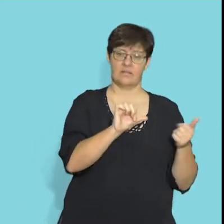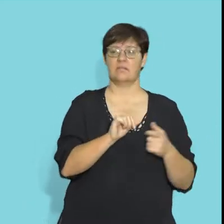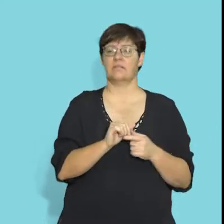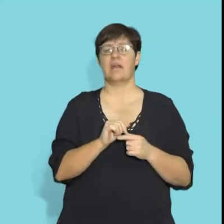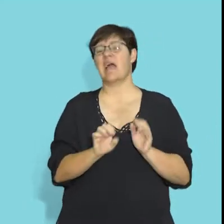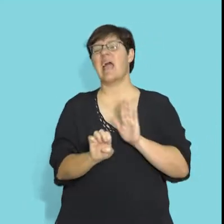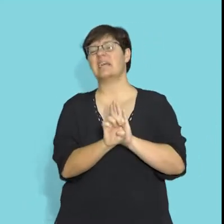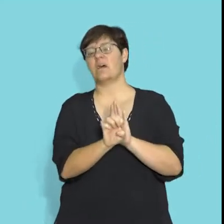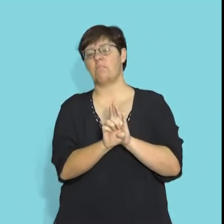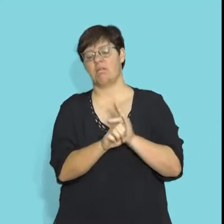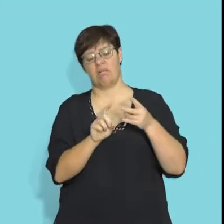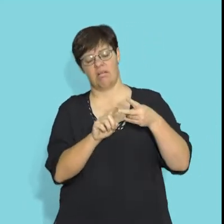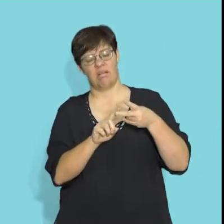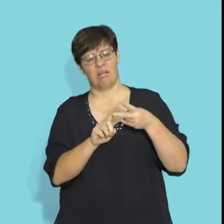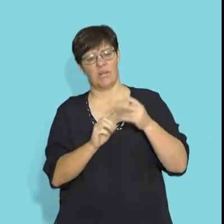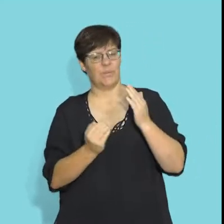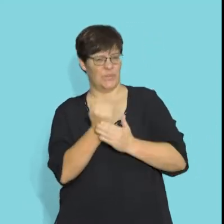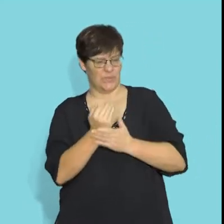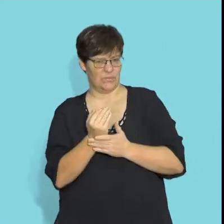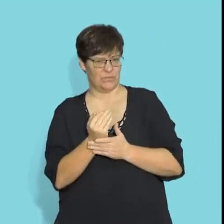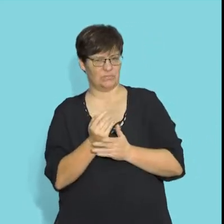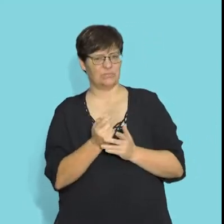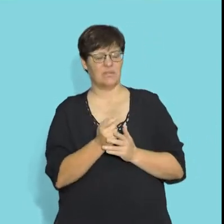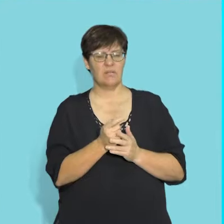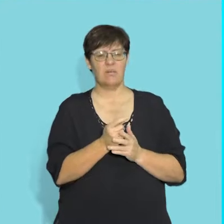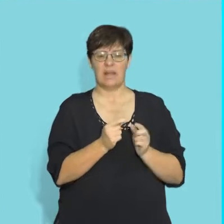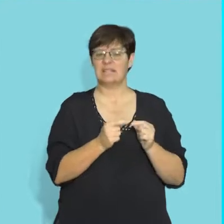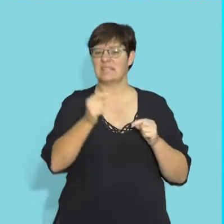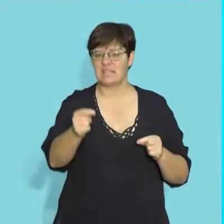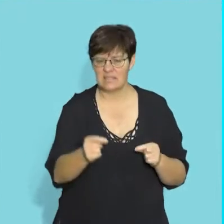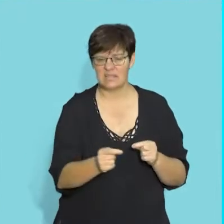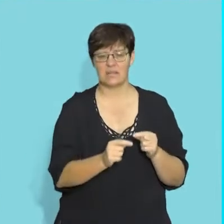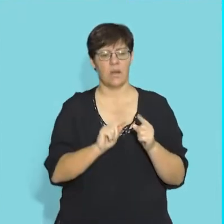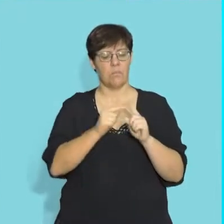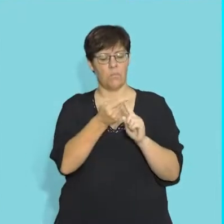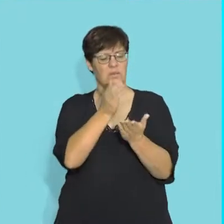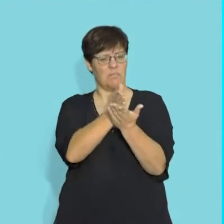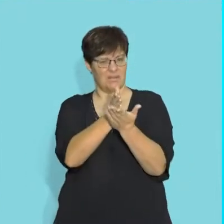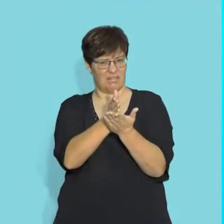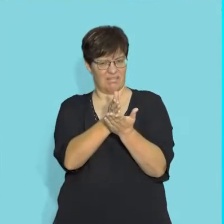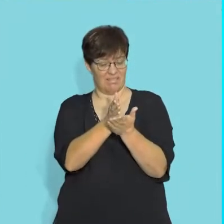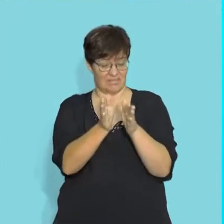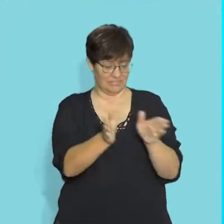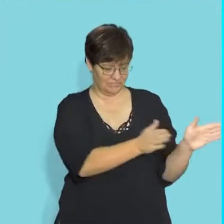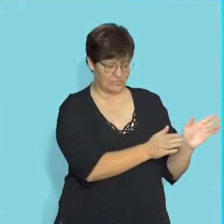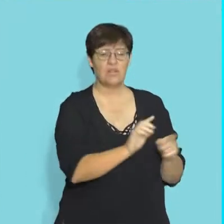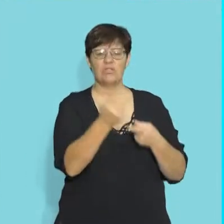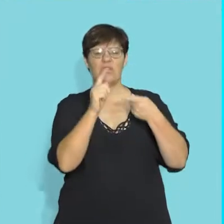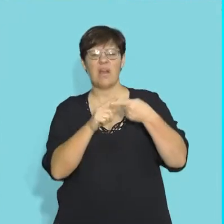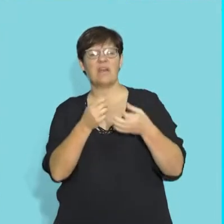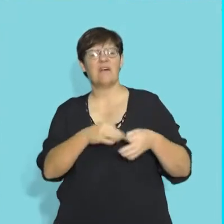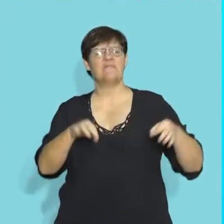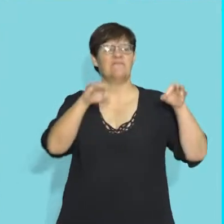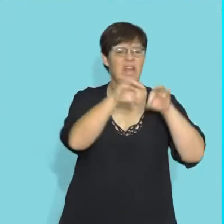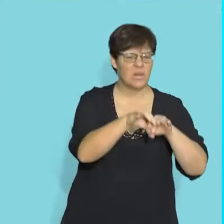next example, so the next example, exactly like we did with distance and with the midpoint, we started with values, and then we moved